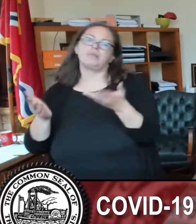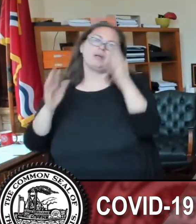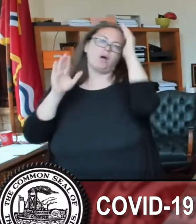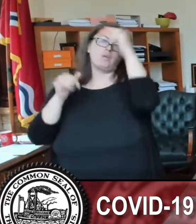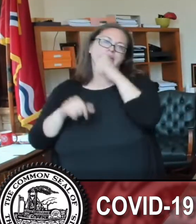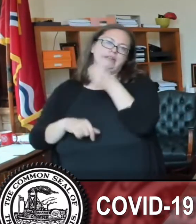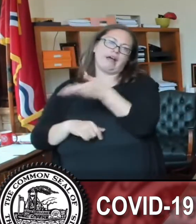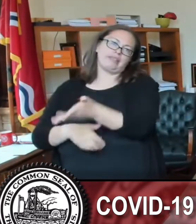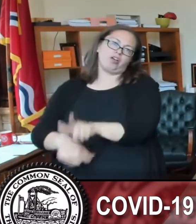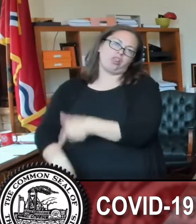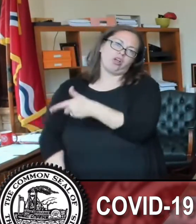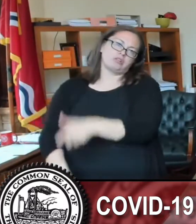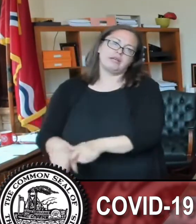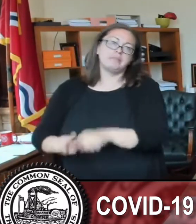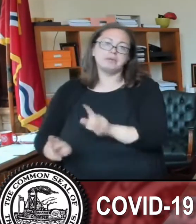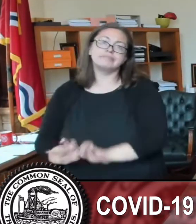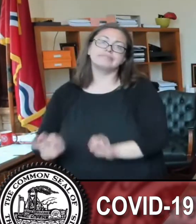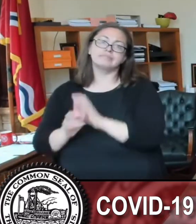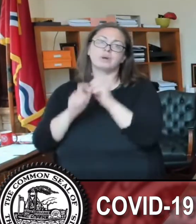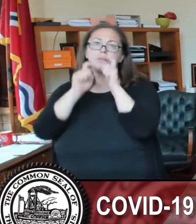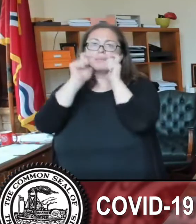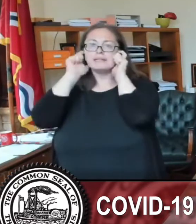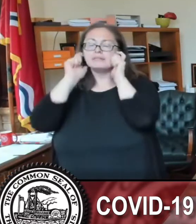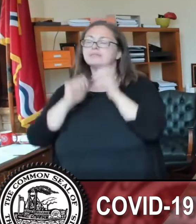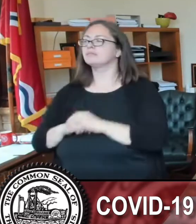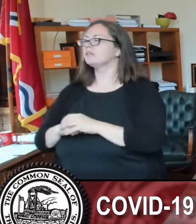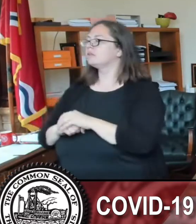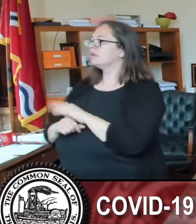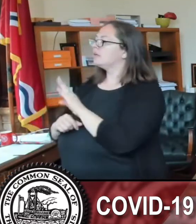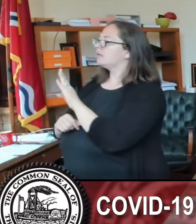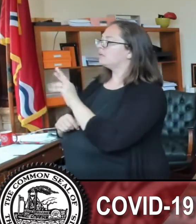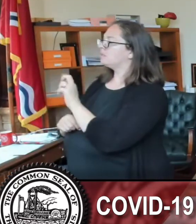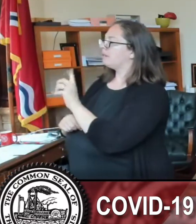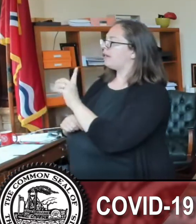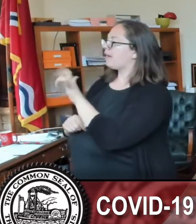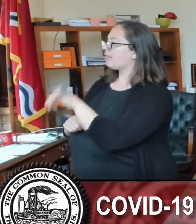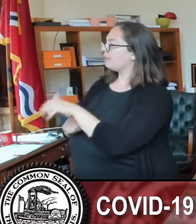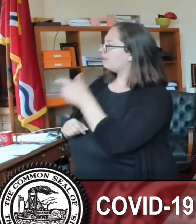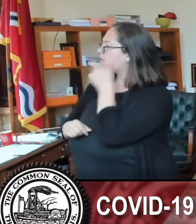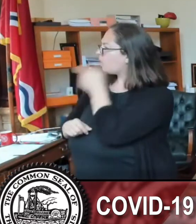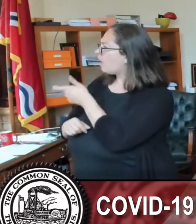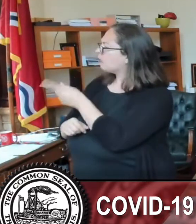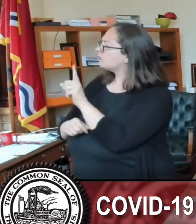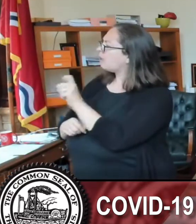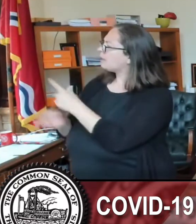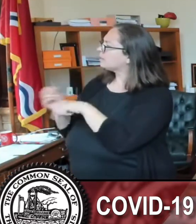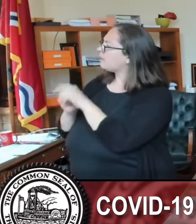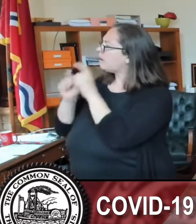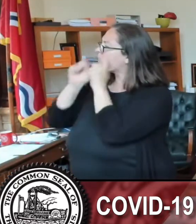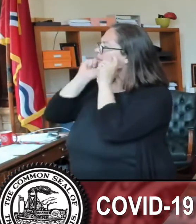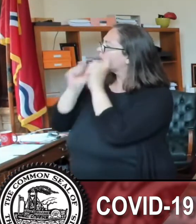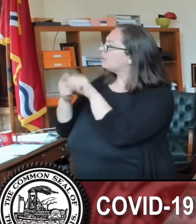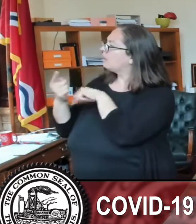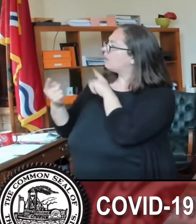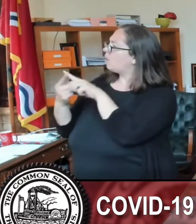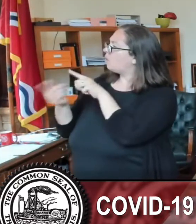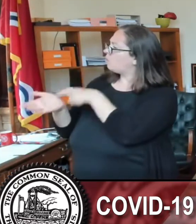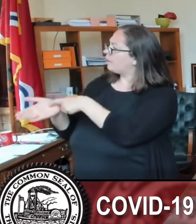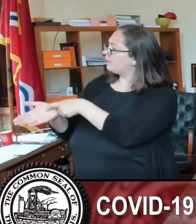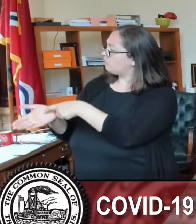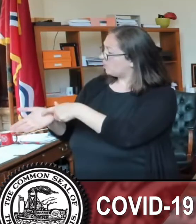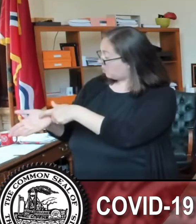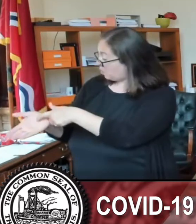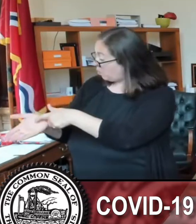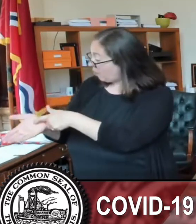in there long, but wear your mask. So Bradley's watching, Mayor, and Bradley's question on masks is, when will masks be required